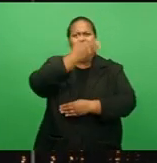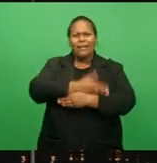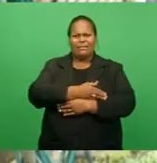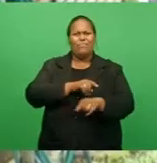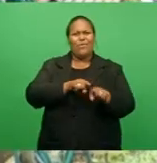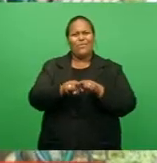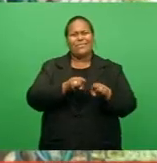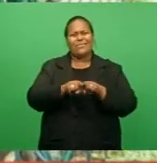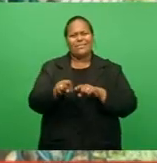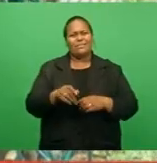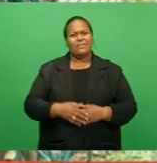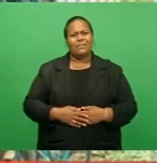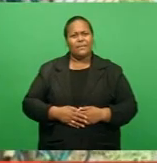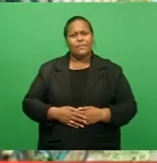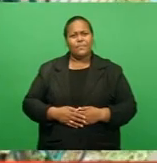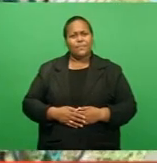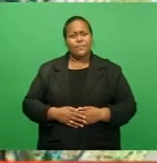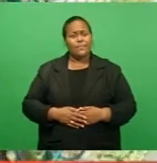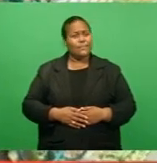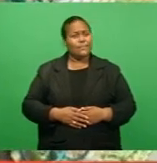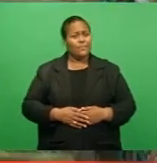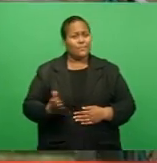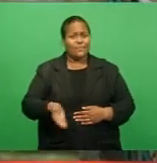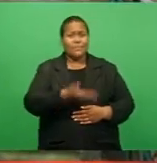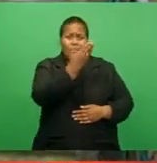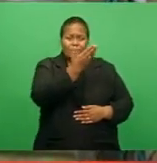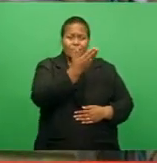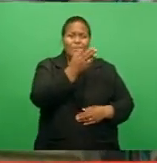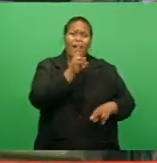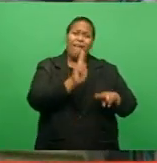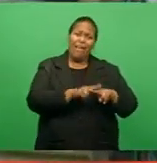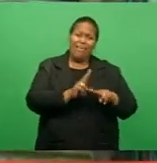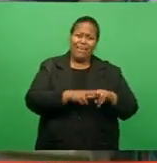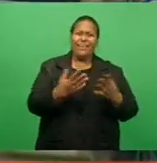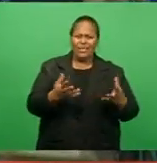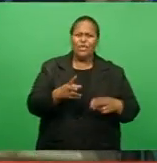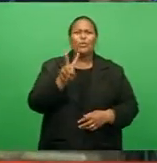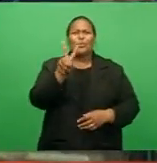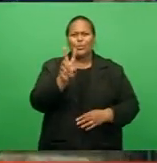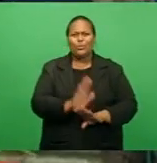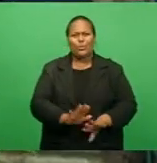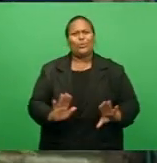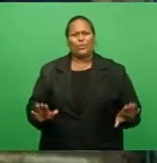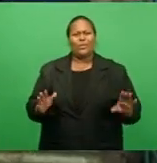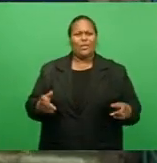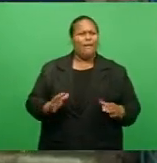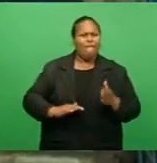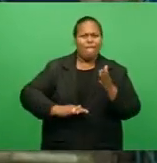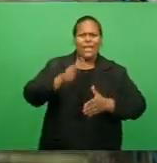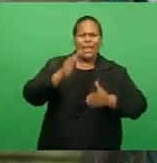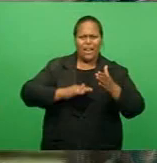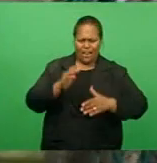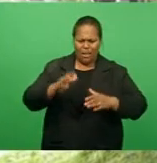reports. For this father of two, filling up large basins every day has become a routine.